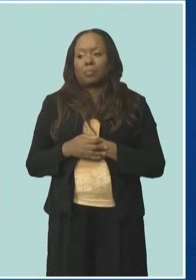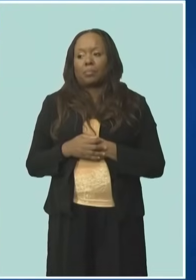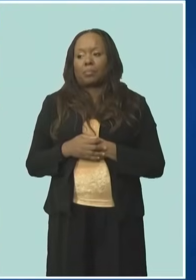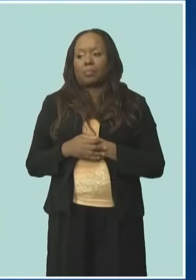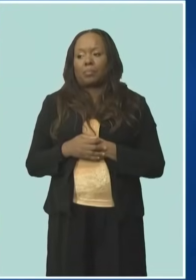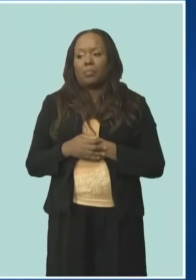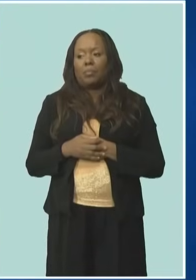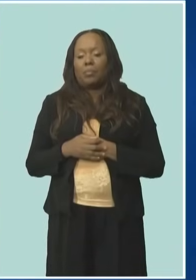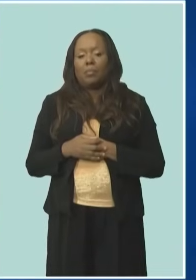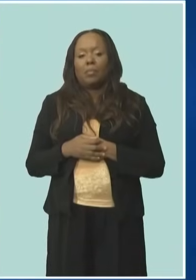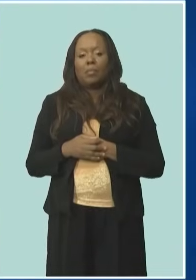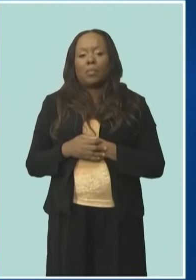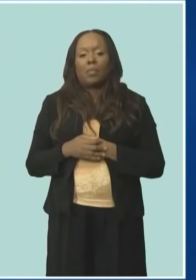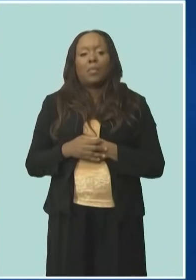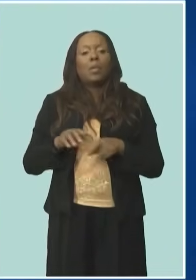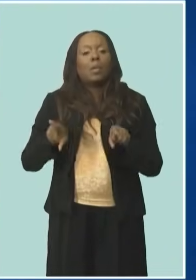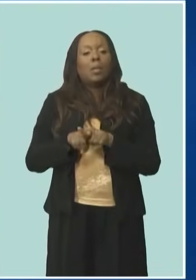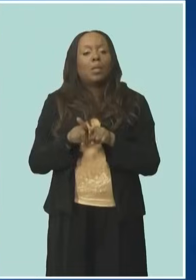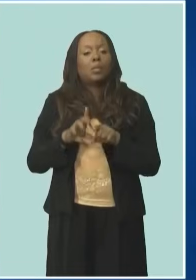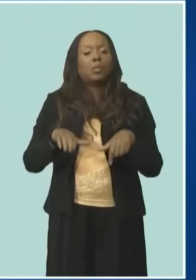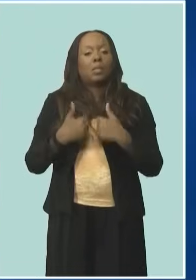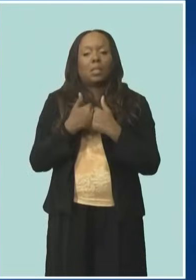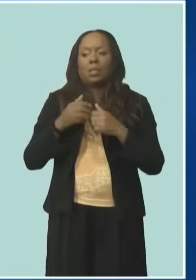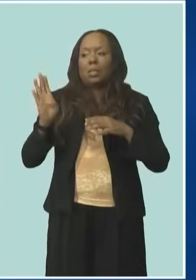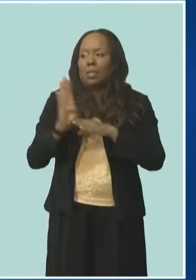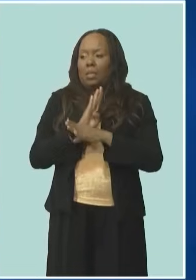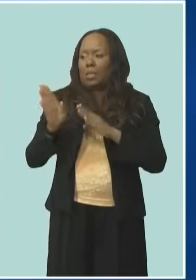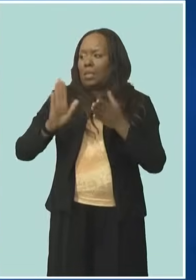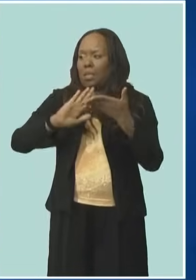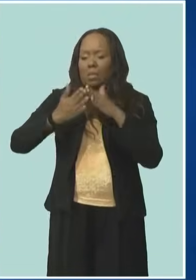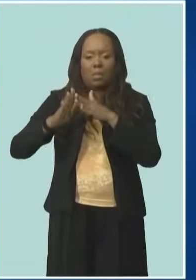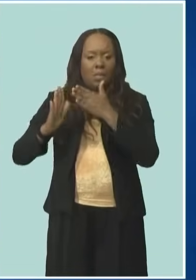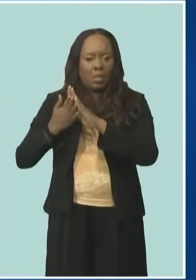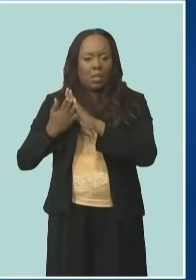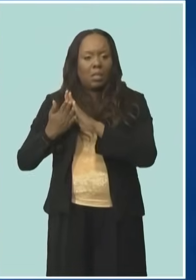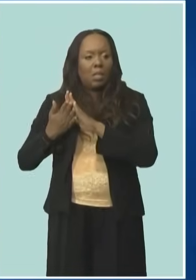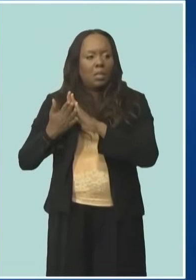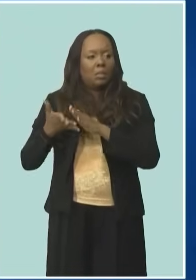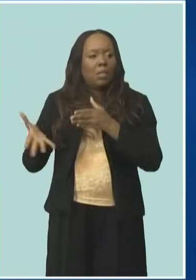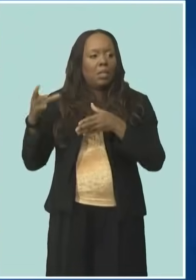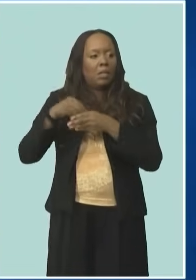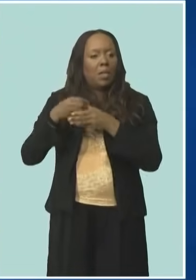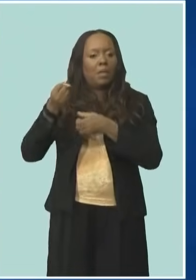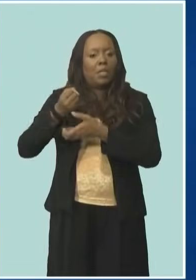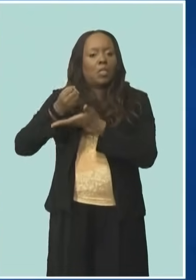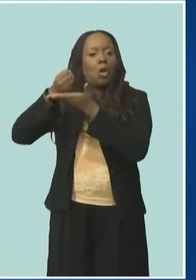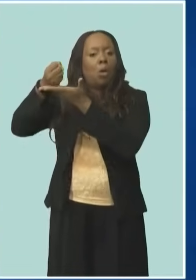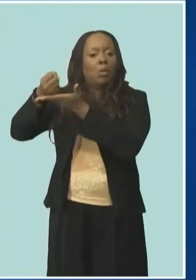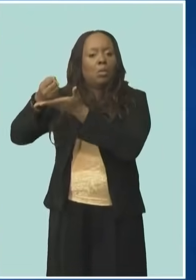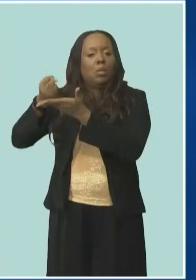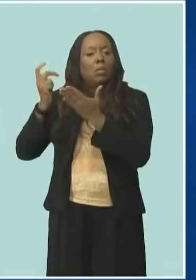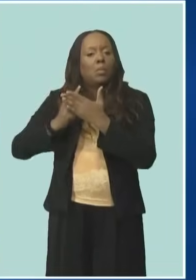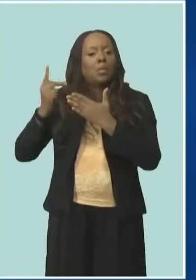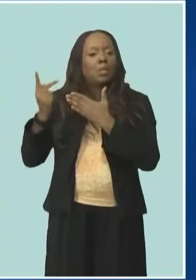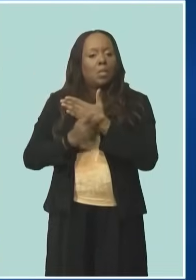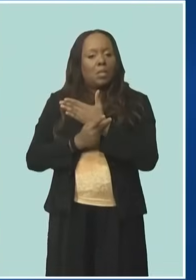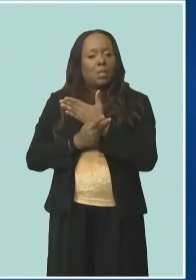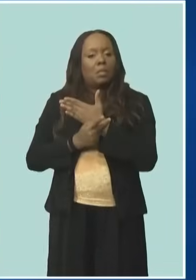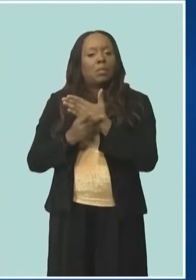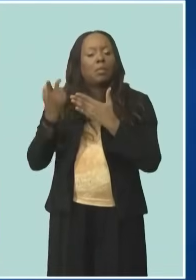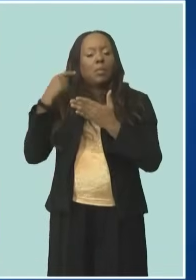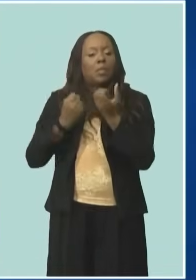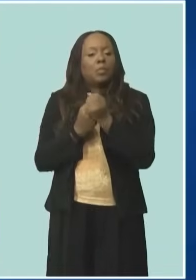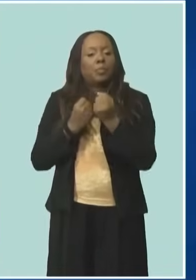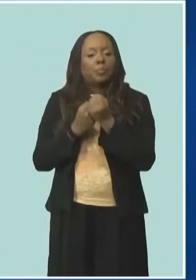The Energy Minister also challenged the business community to engage in a scholarship program designed